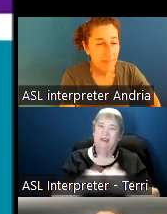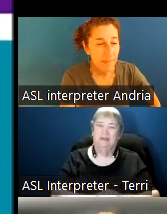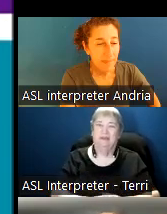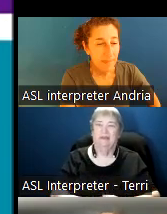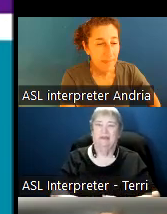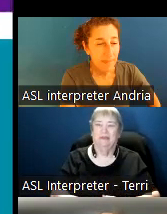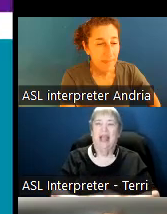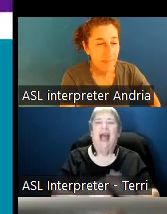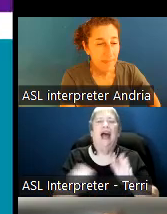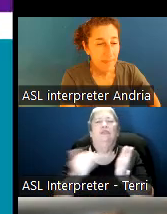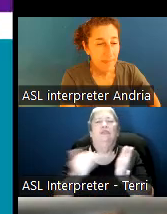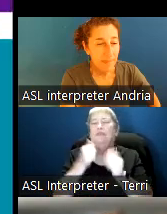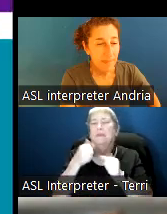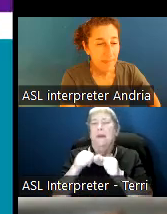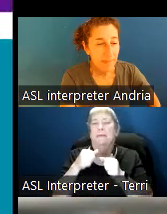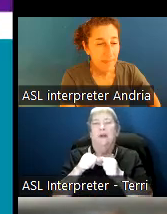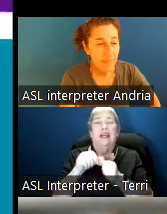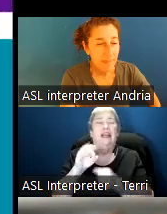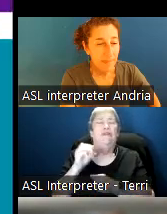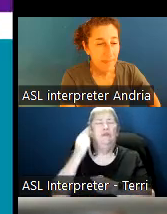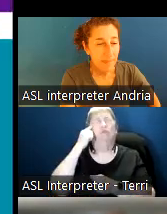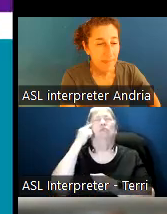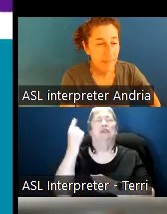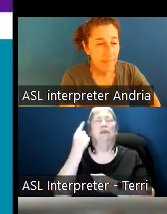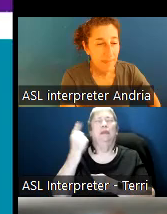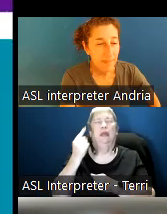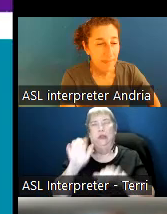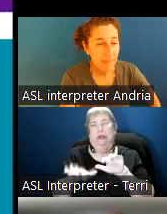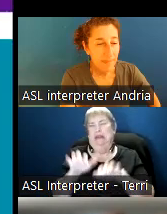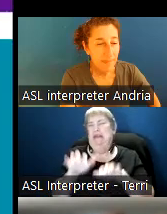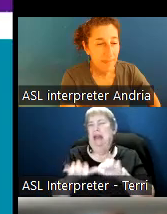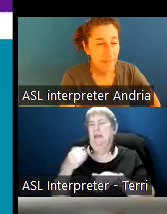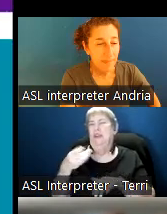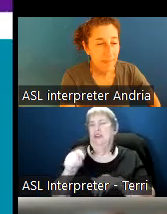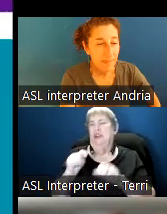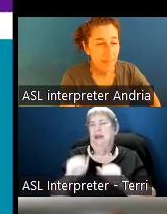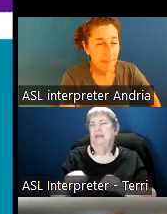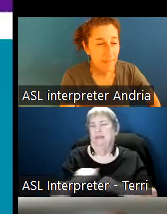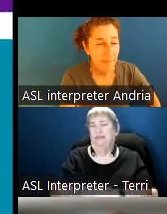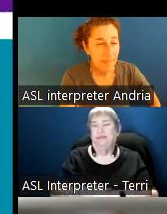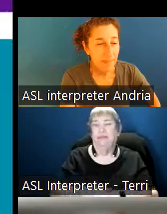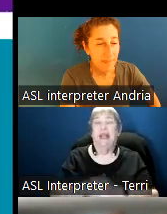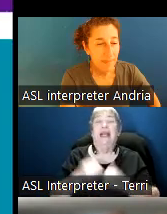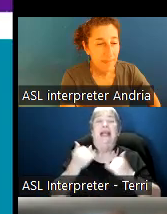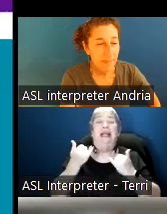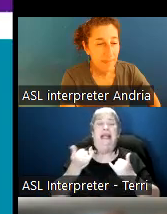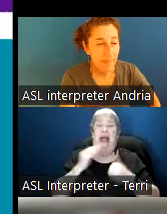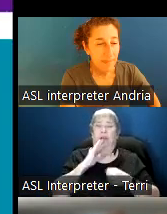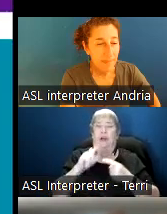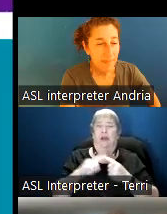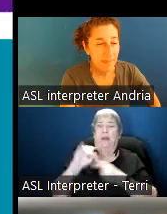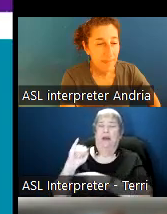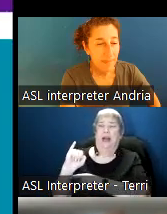And again, remember, feel free to drop that stuff in the chat. So now we're going to talk a little bit about the national prevalence of intimate partner